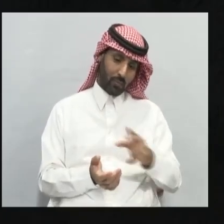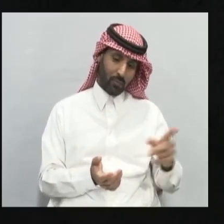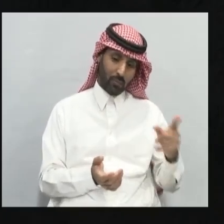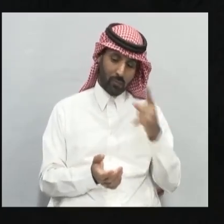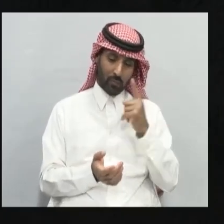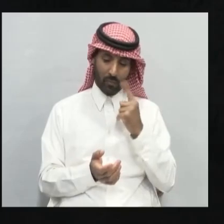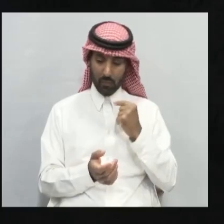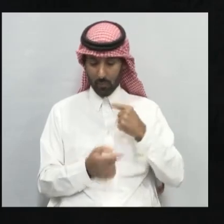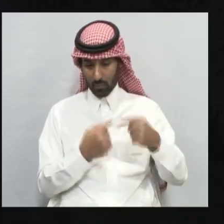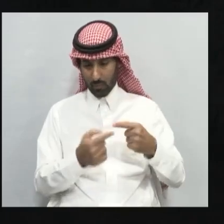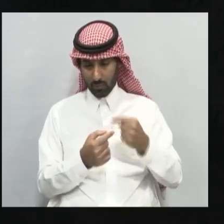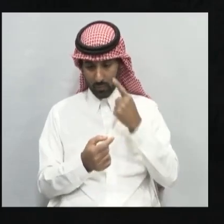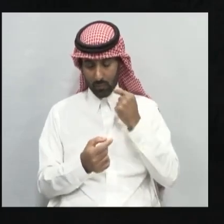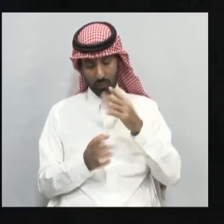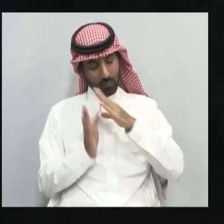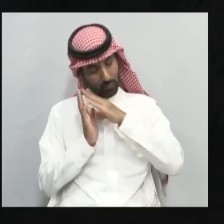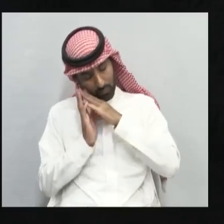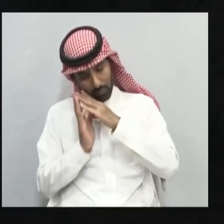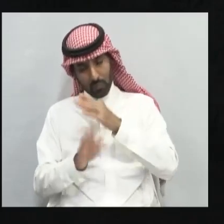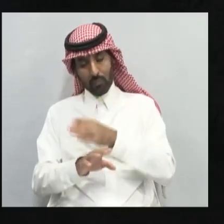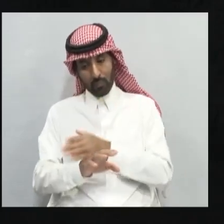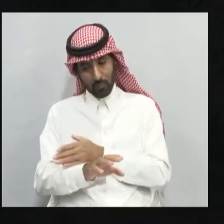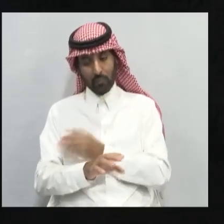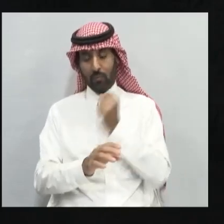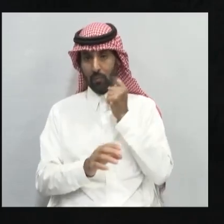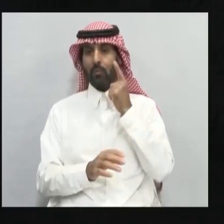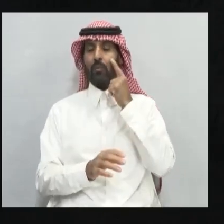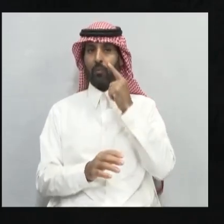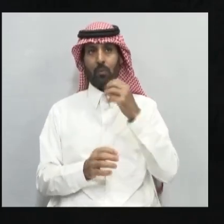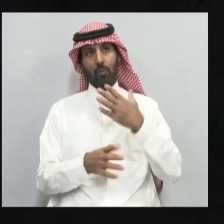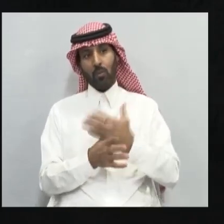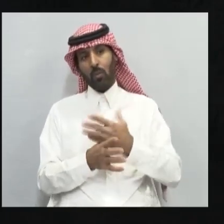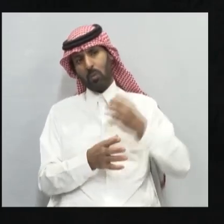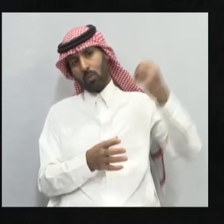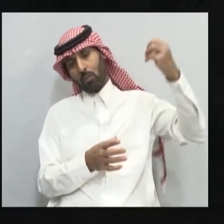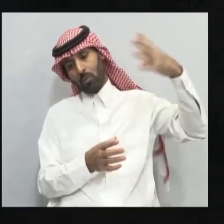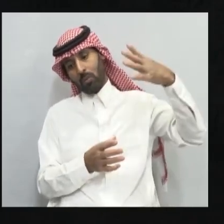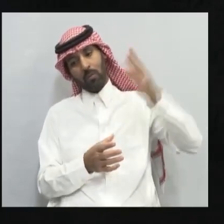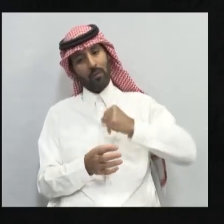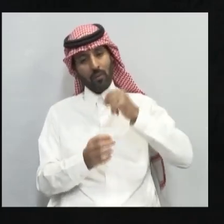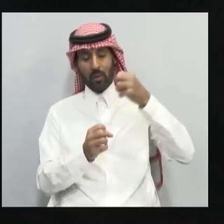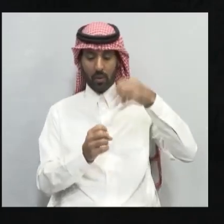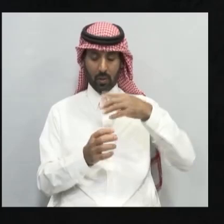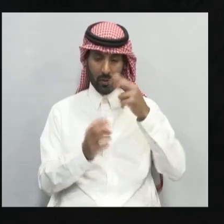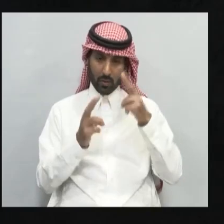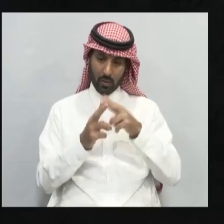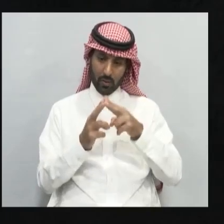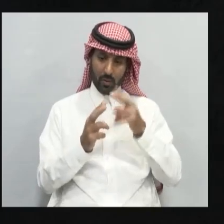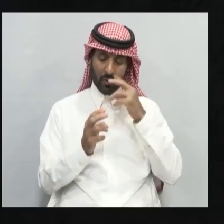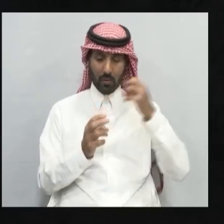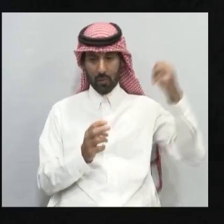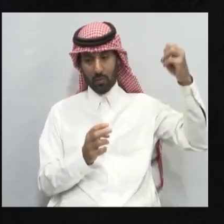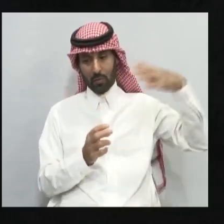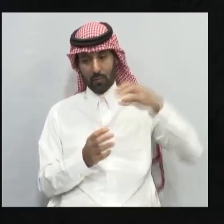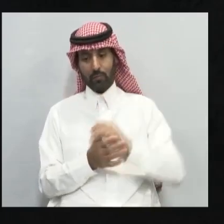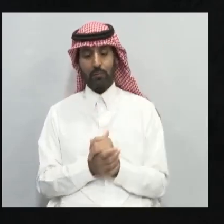daily routine. We will sleep earlier and wake earlier. Because we don't have electricity, we depend on